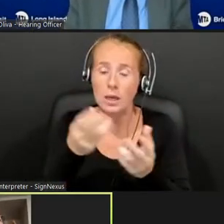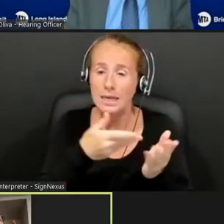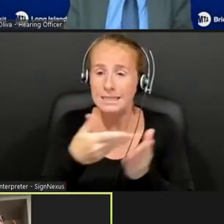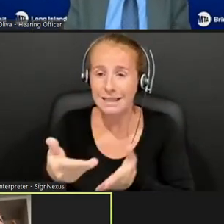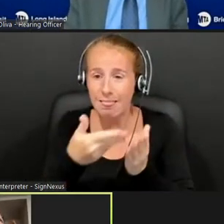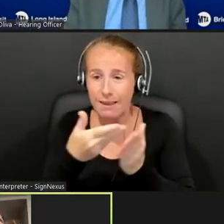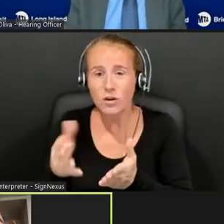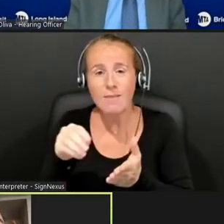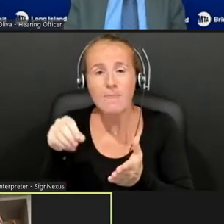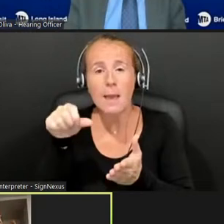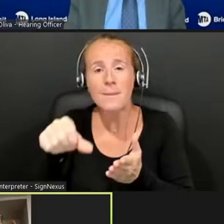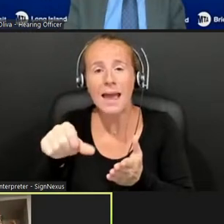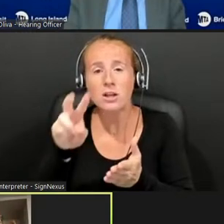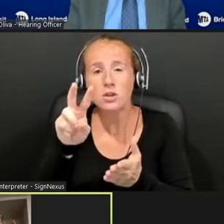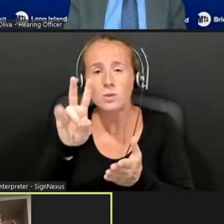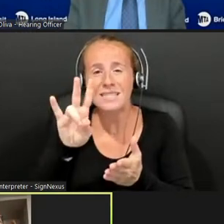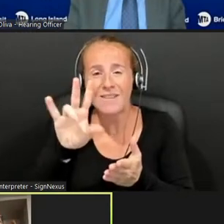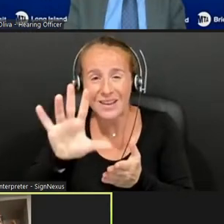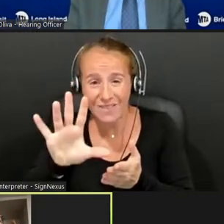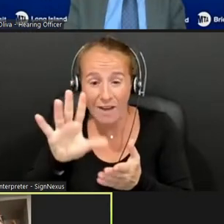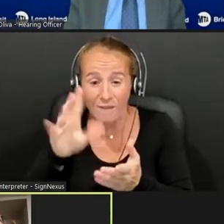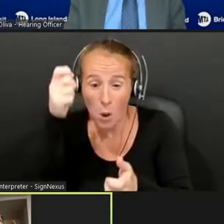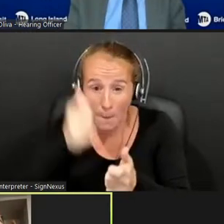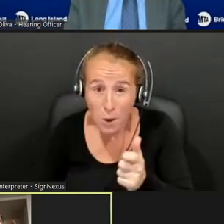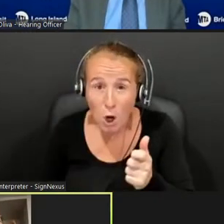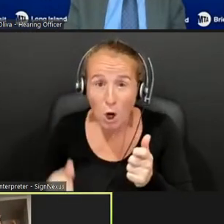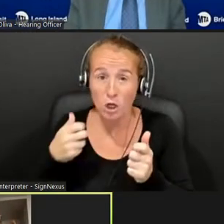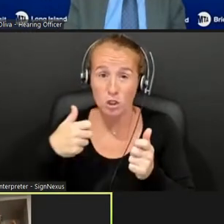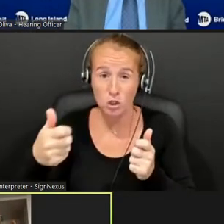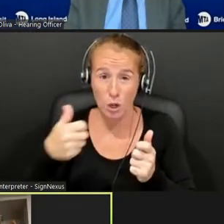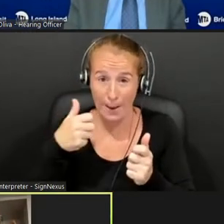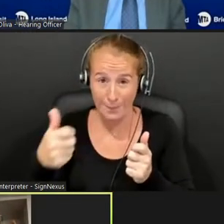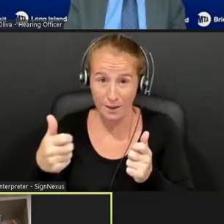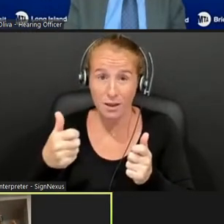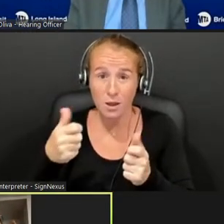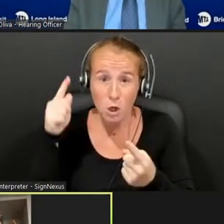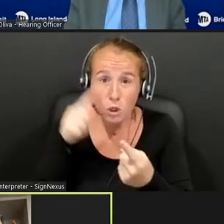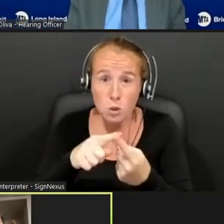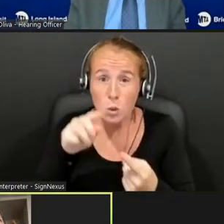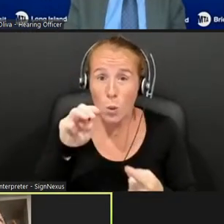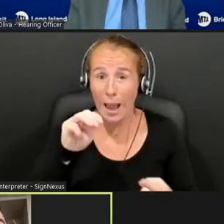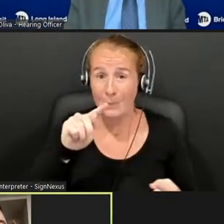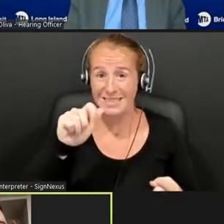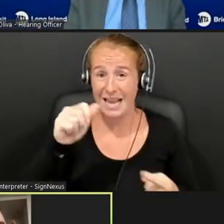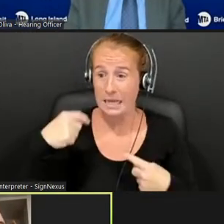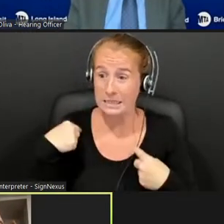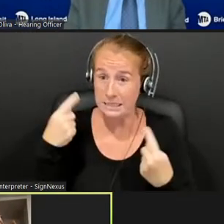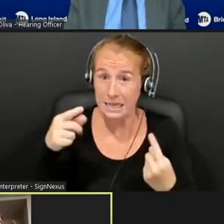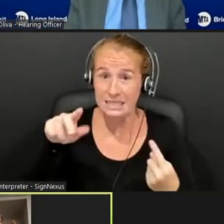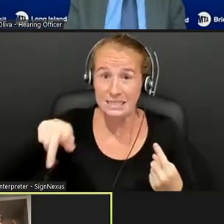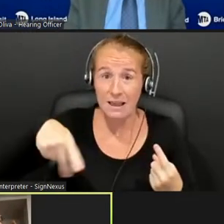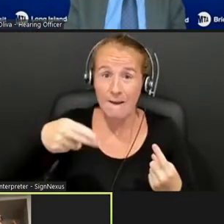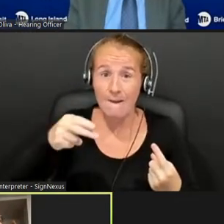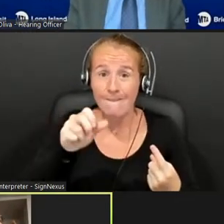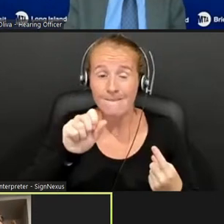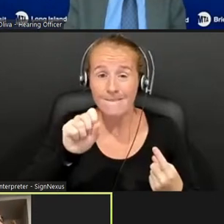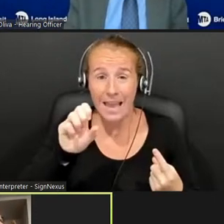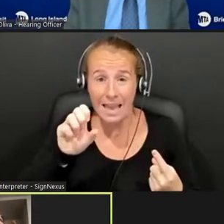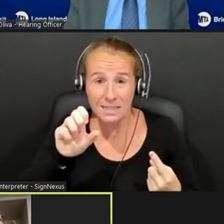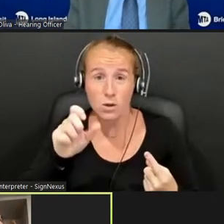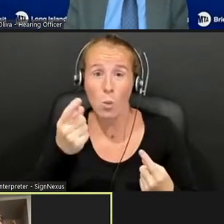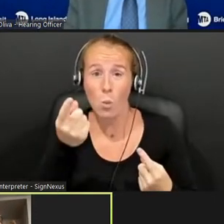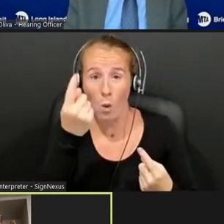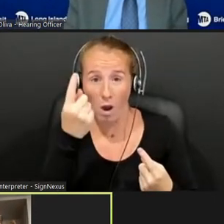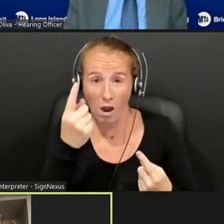275 per trip to the MTA and since phase one was in from February 2019. we